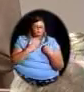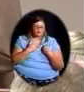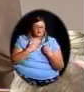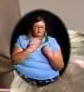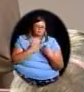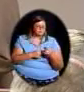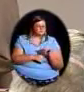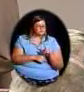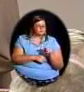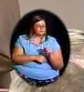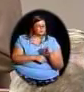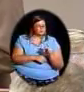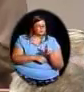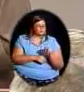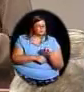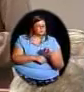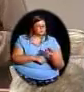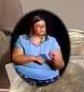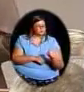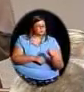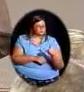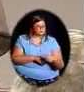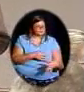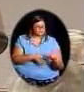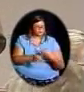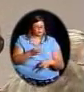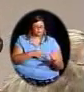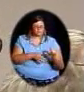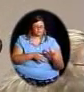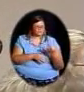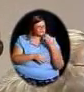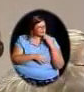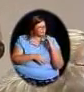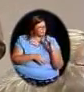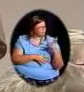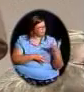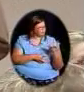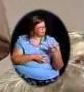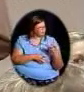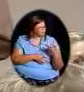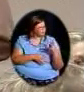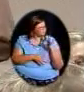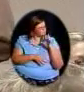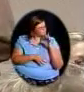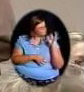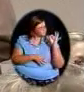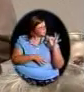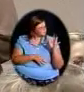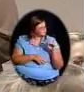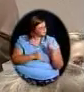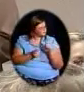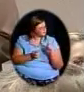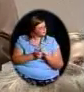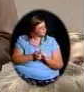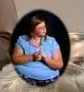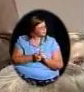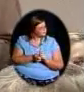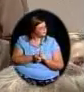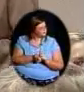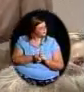in some of our sites that have reached that number, and I don't know if Dr. Donovan, you want to give the specifics on that?